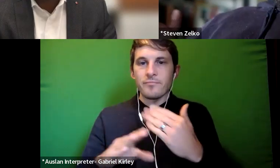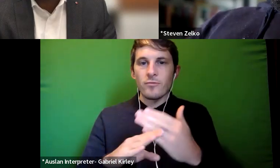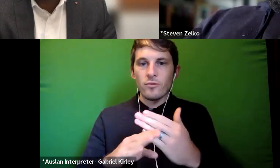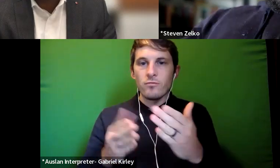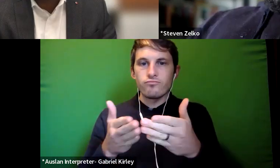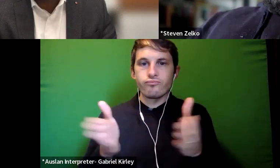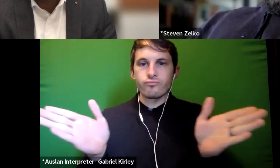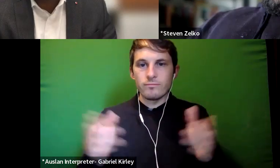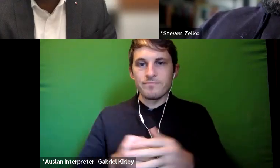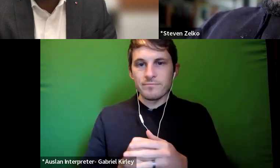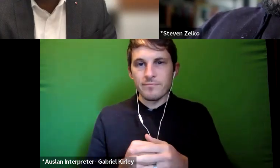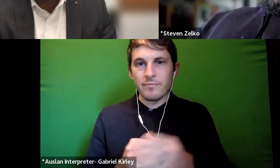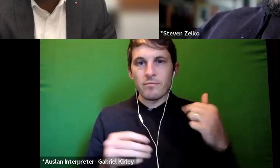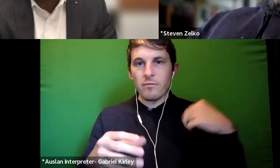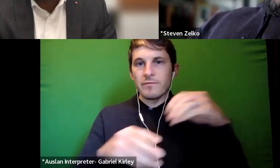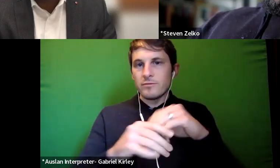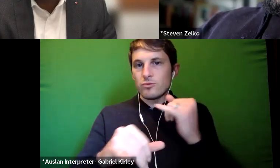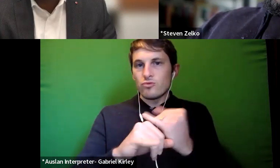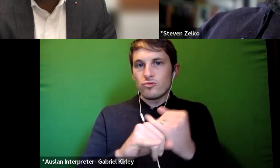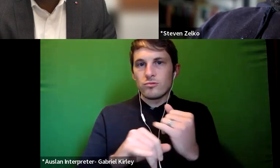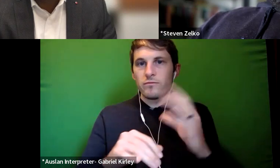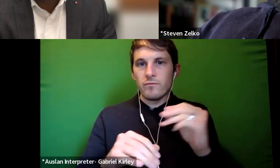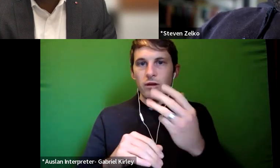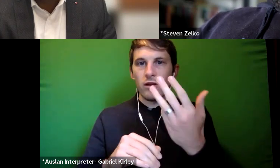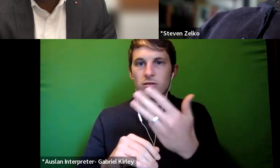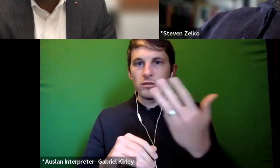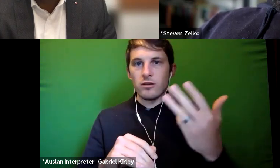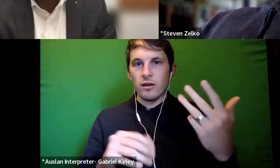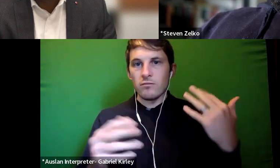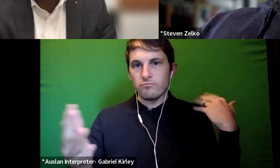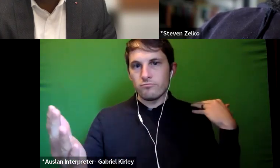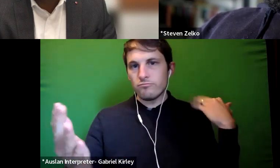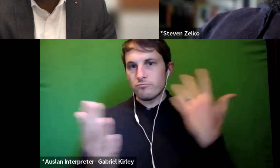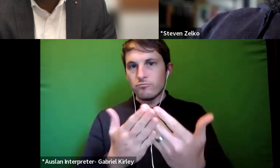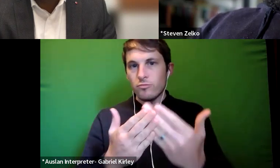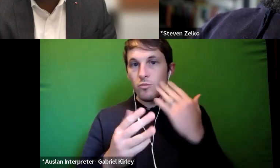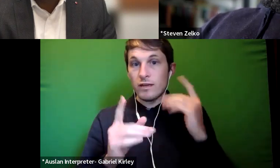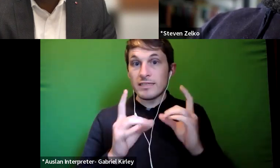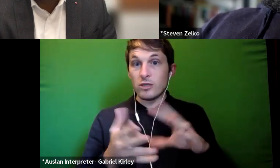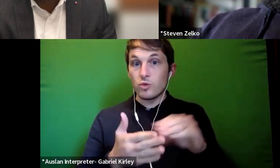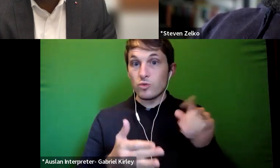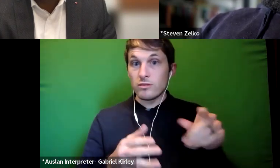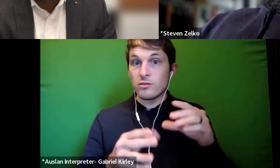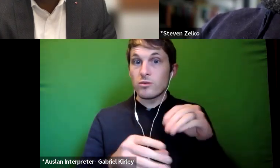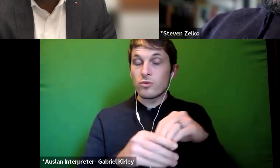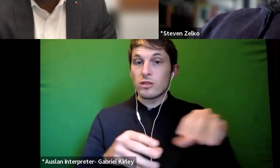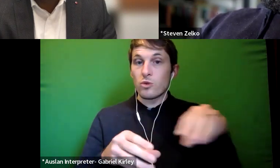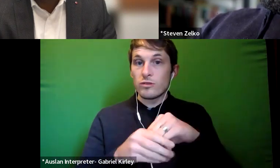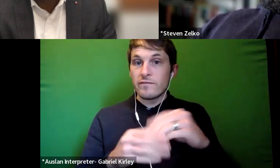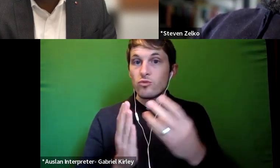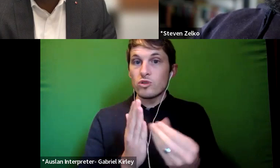gamut. I've been at the institution since 1999 when I was a student, and then I started in the inclusive resource department